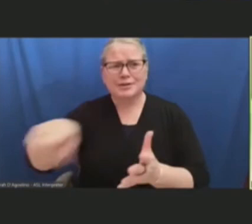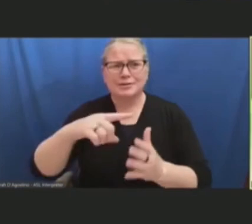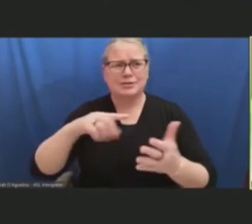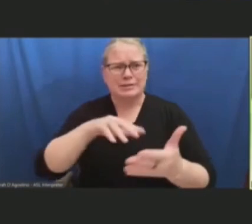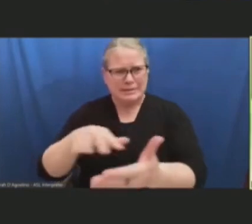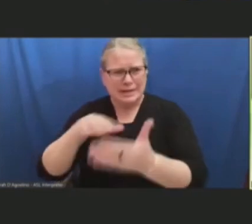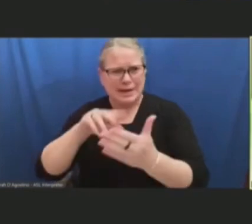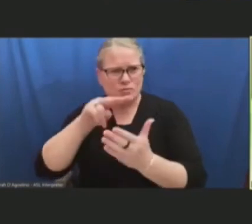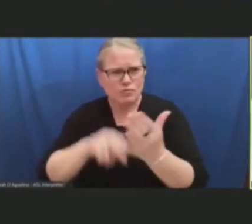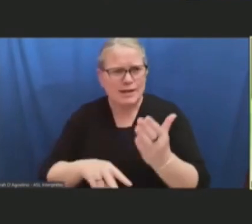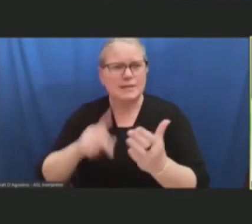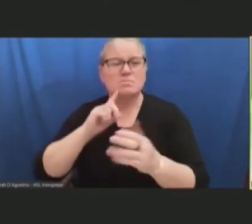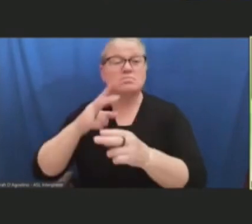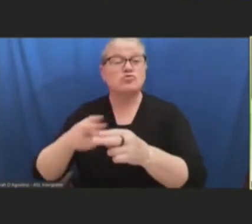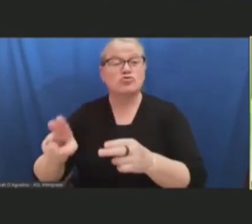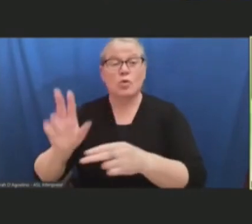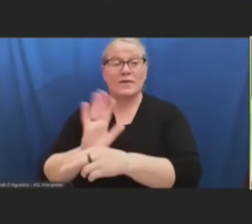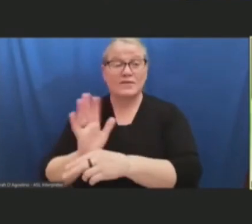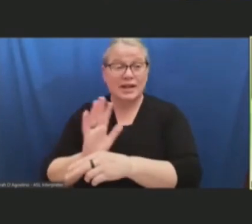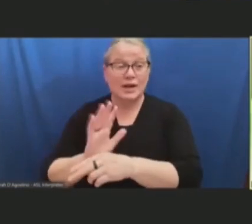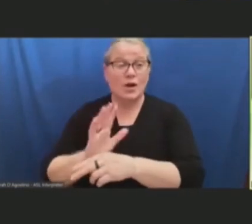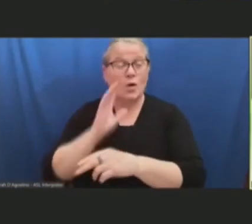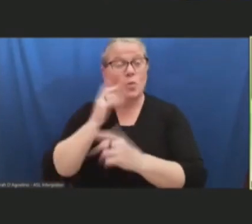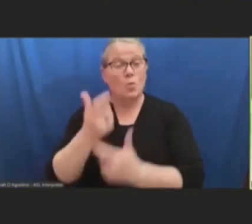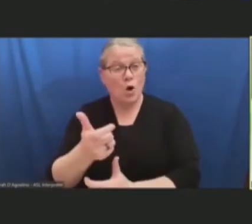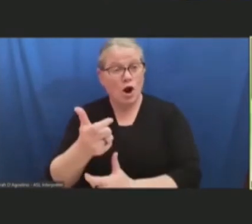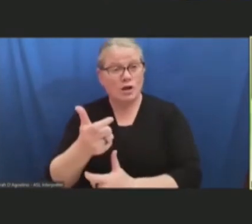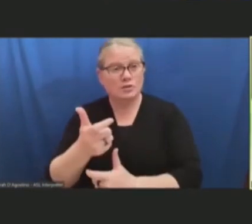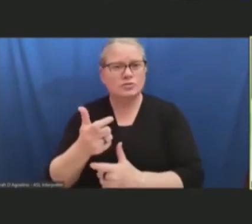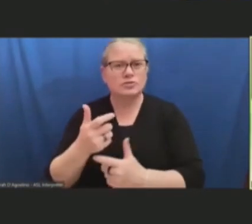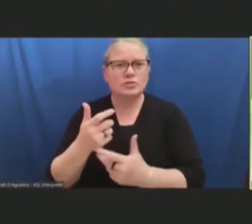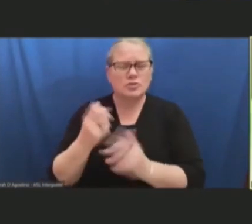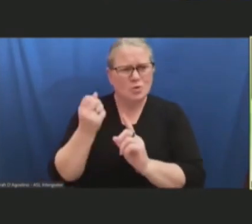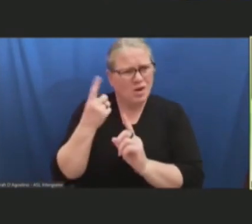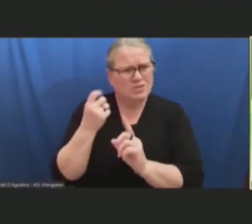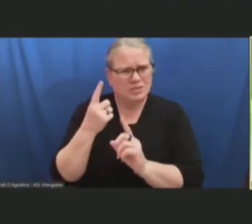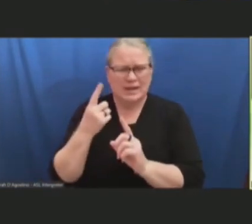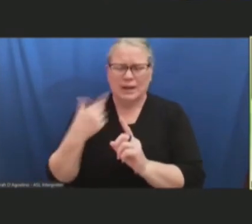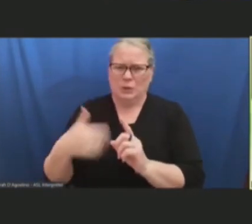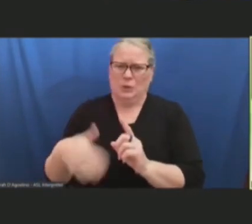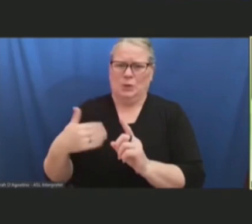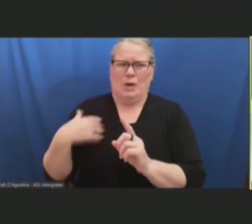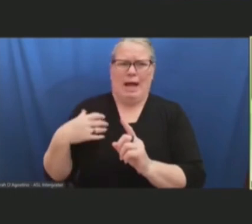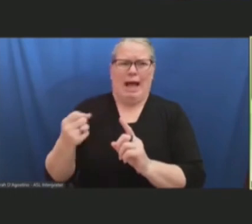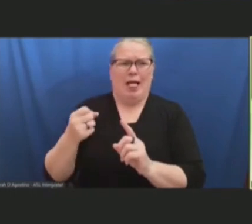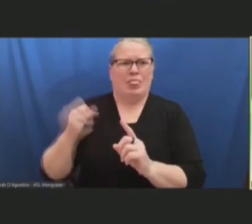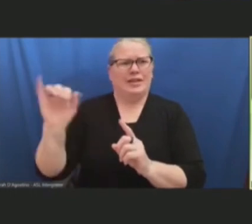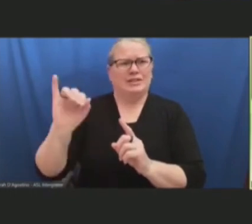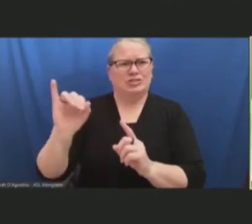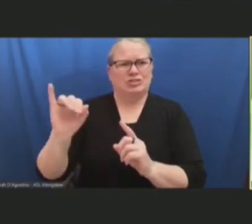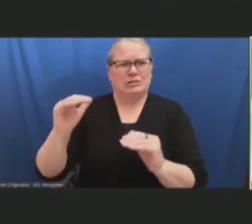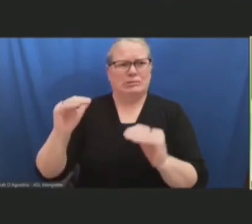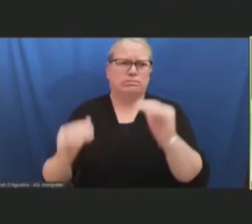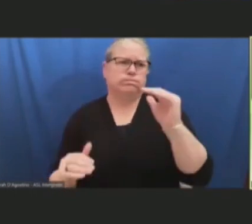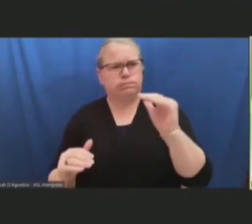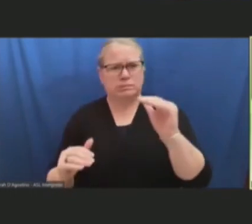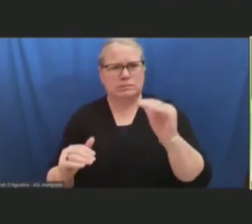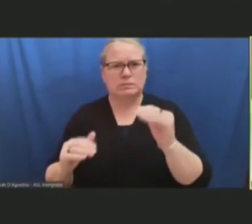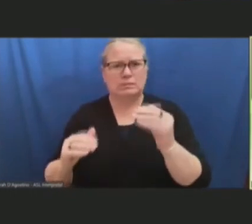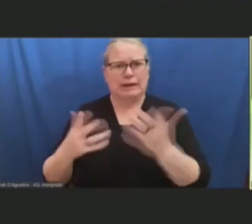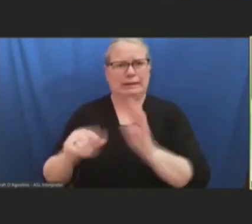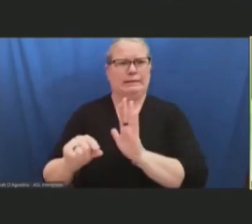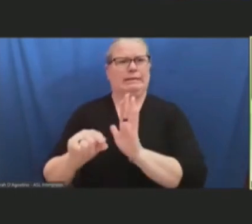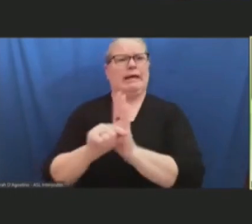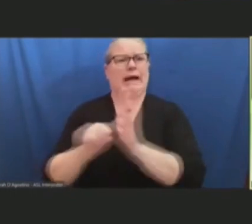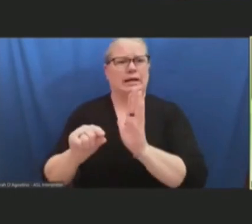the short video to understand what health disparities is and how it negatively affects